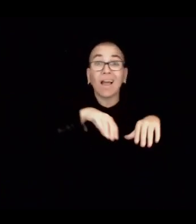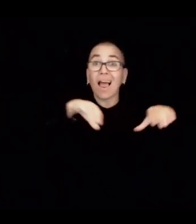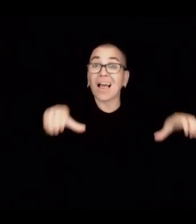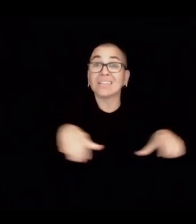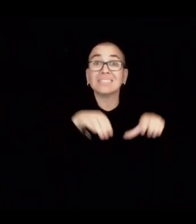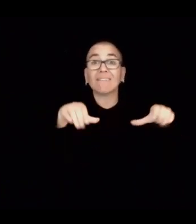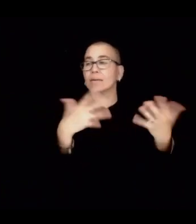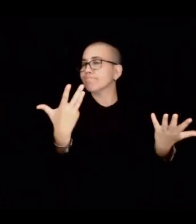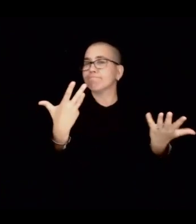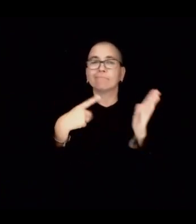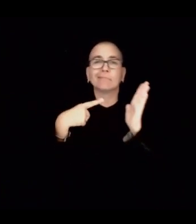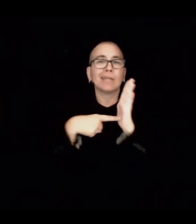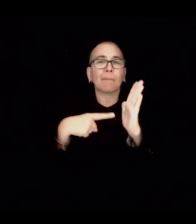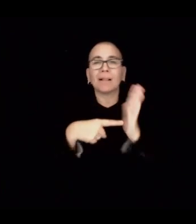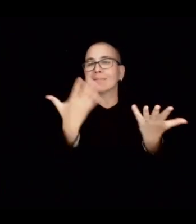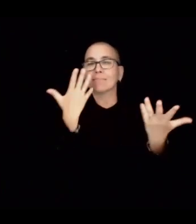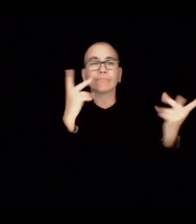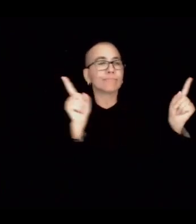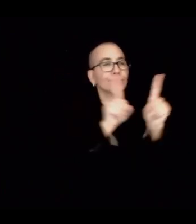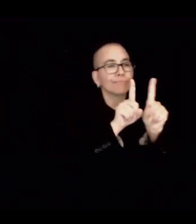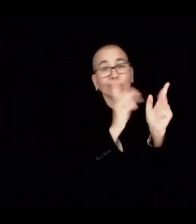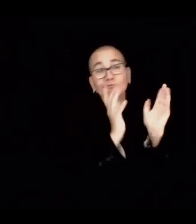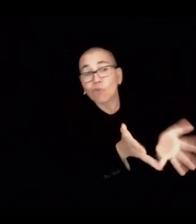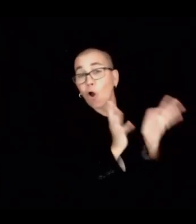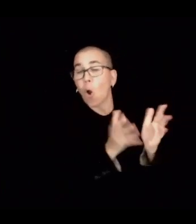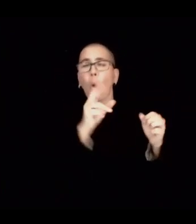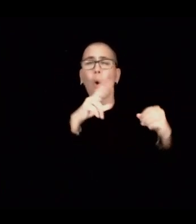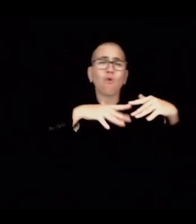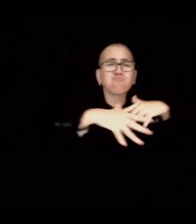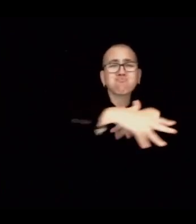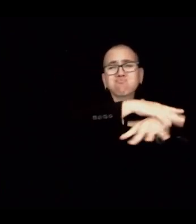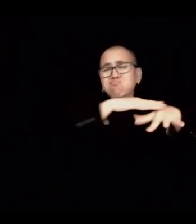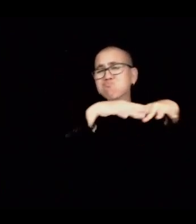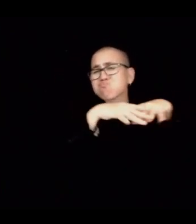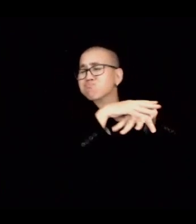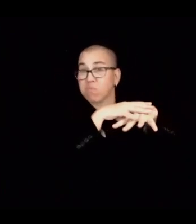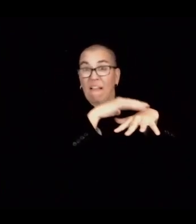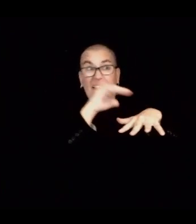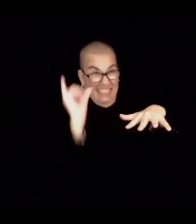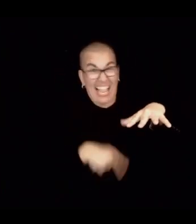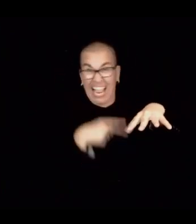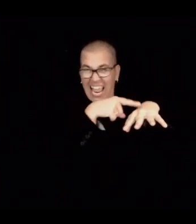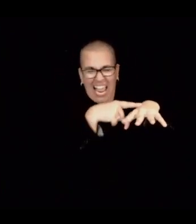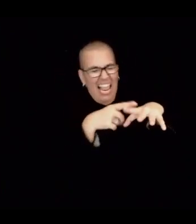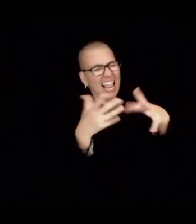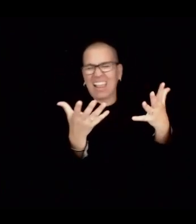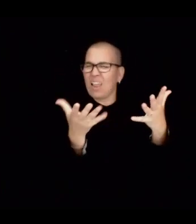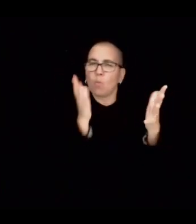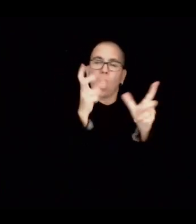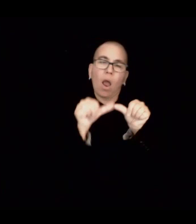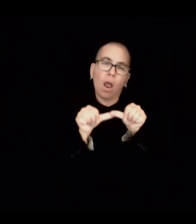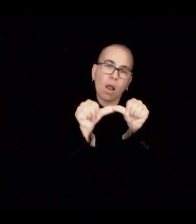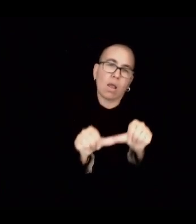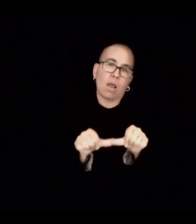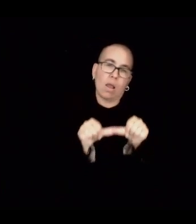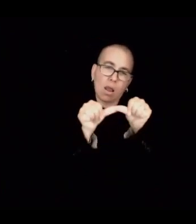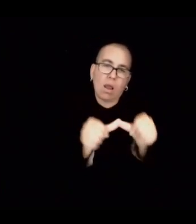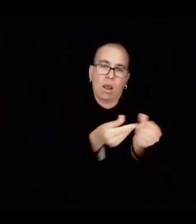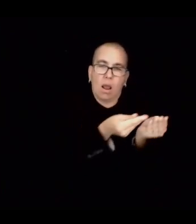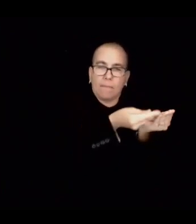place, that means that there will be transmission. So even though they're not high risk for complications, I need to restate